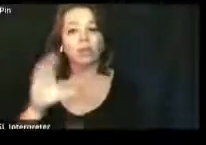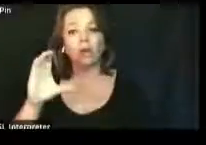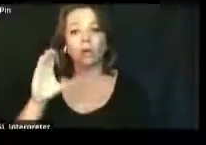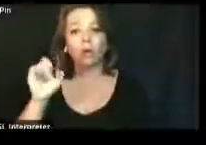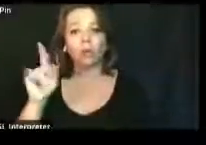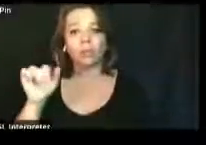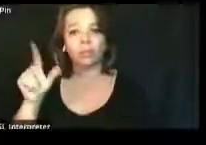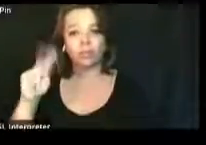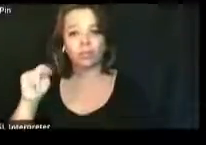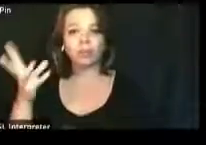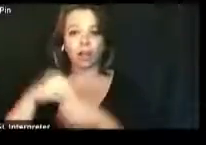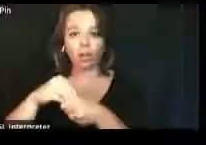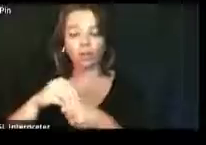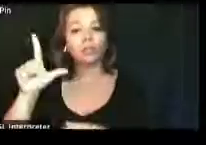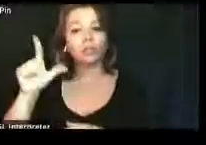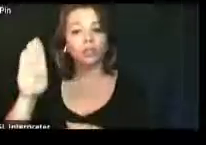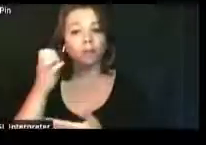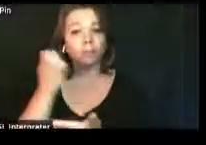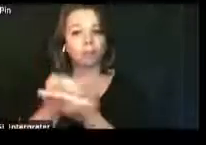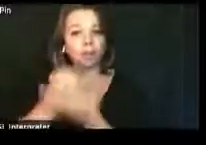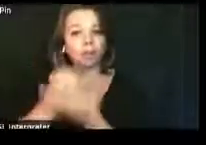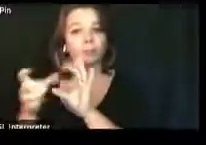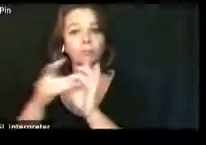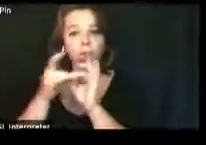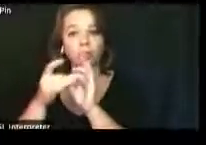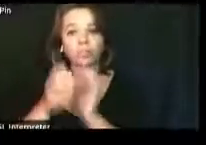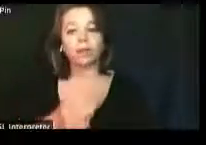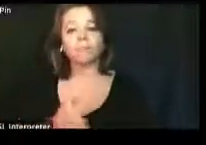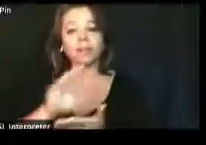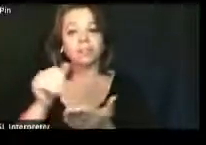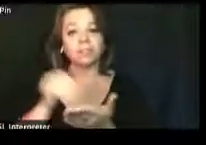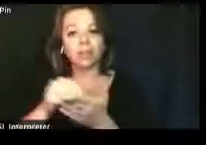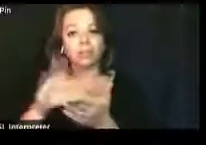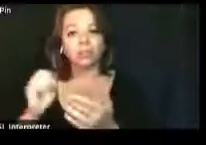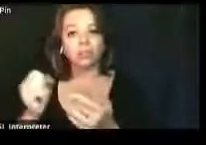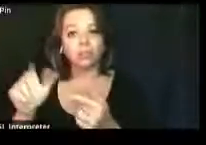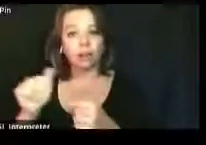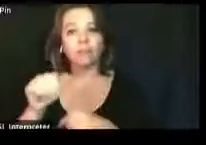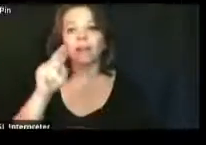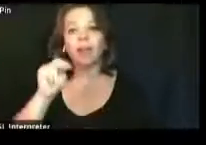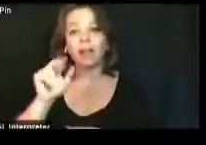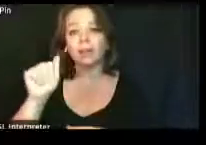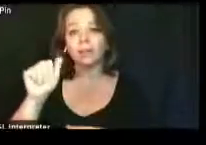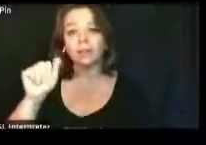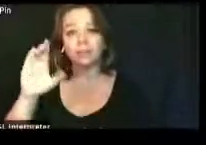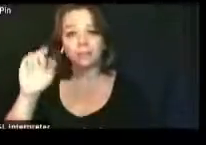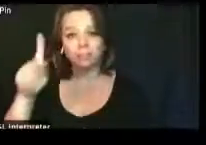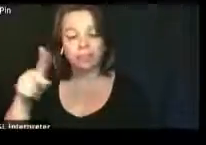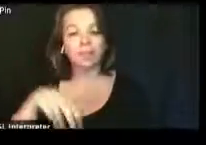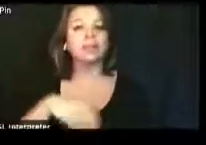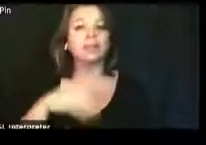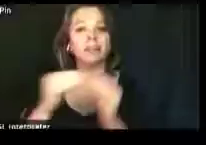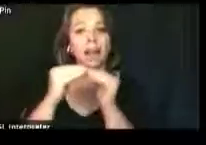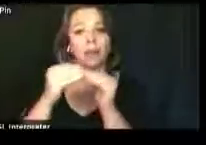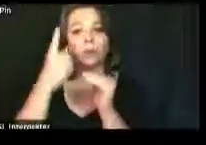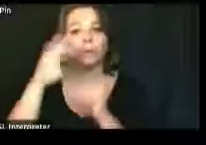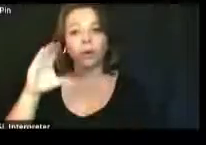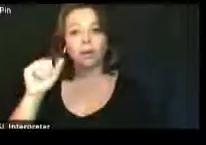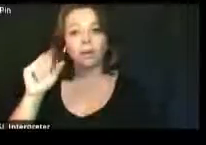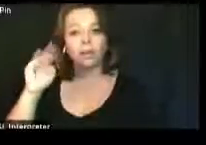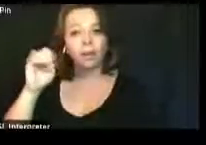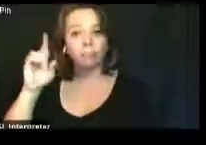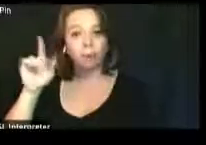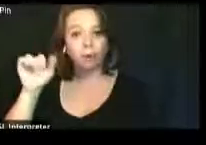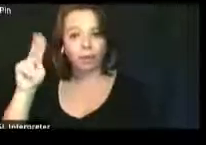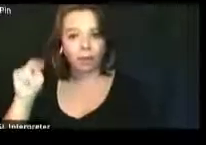Beach Economic Partnership, Central CHA, NAACP, Equity for Cambodians, the May Center, the Long